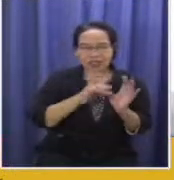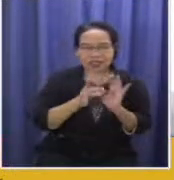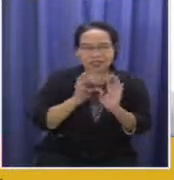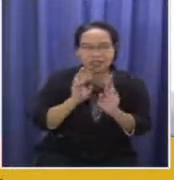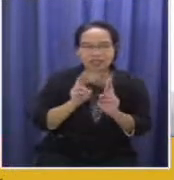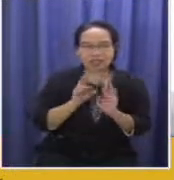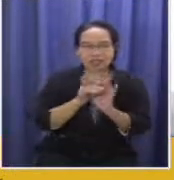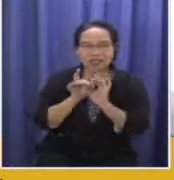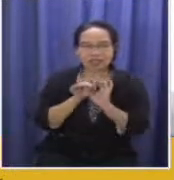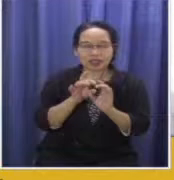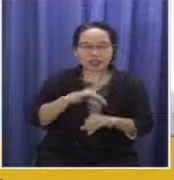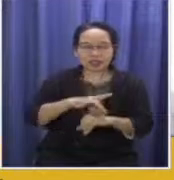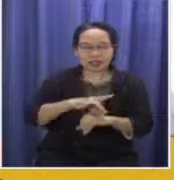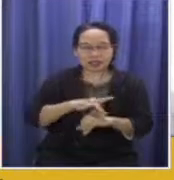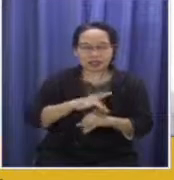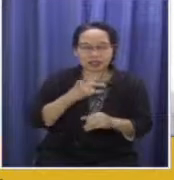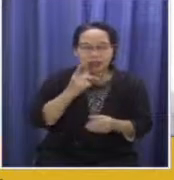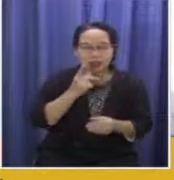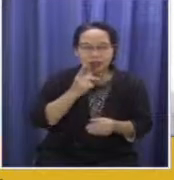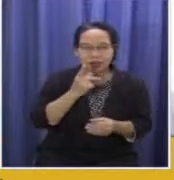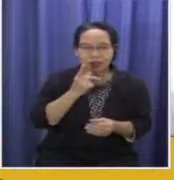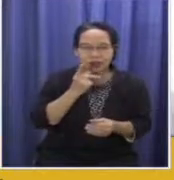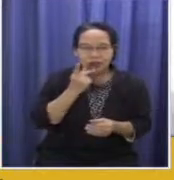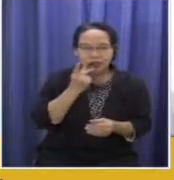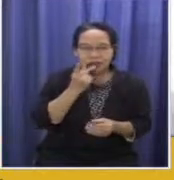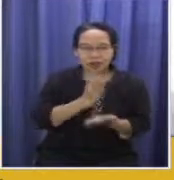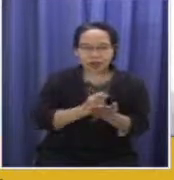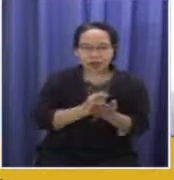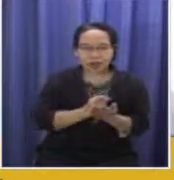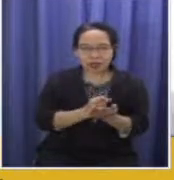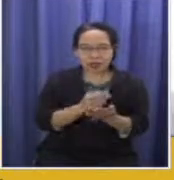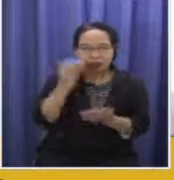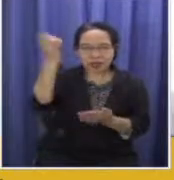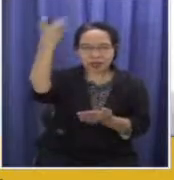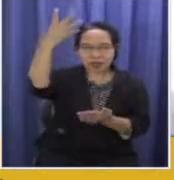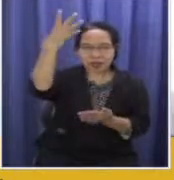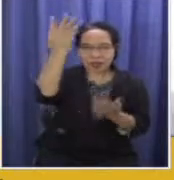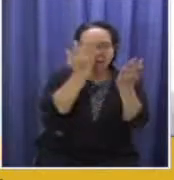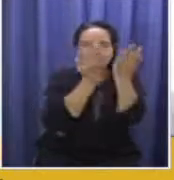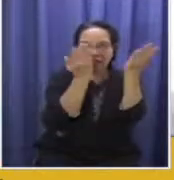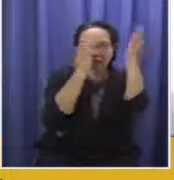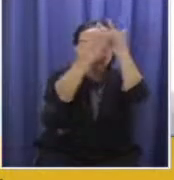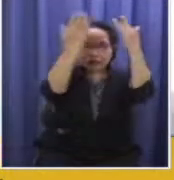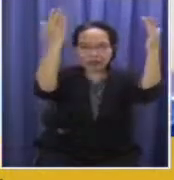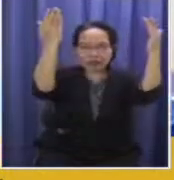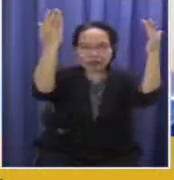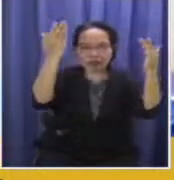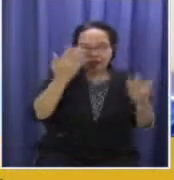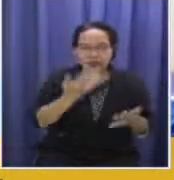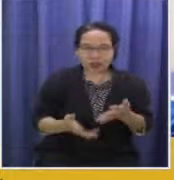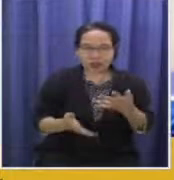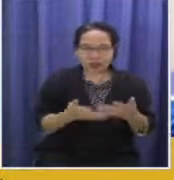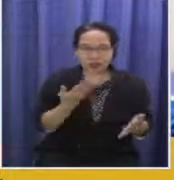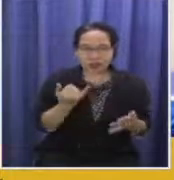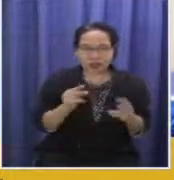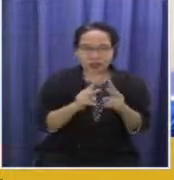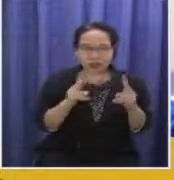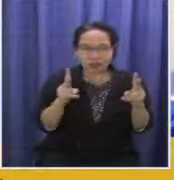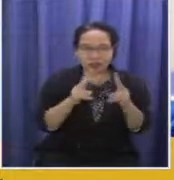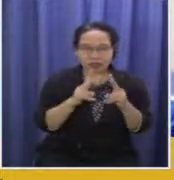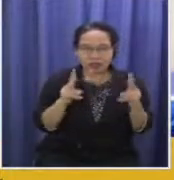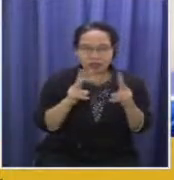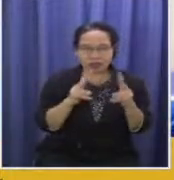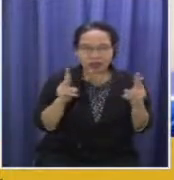earth. In fact, Brother Mohan, the light in heaven, although they are very,